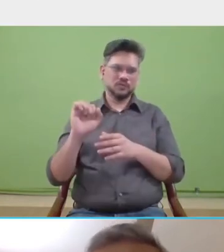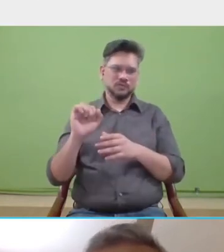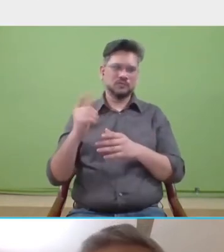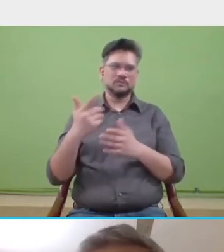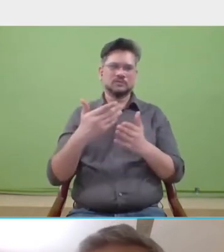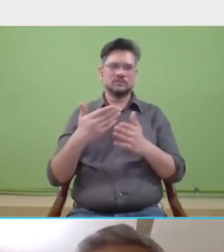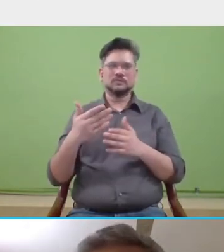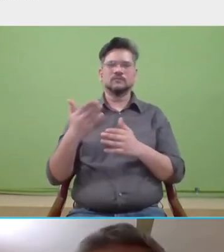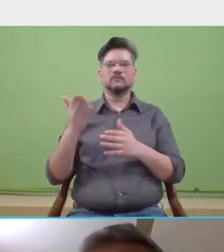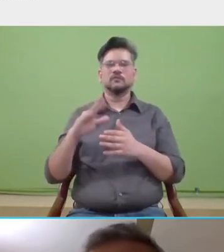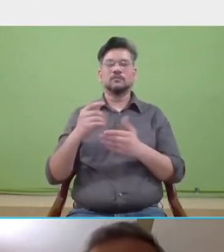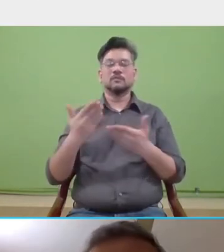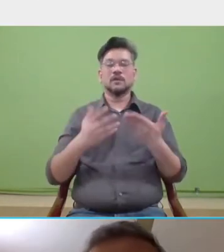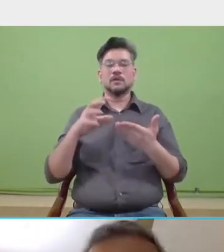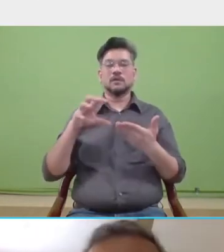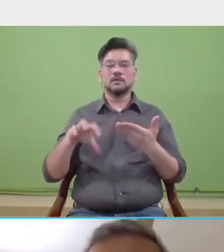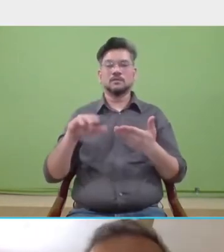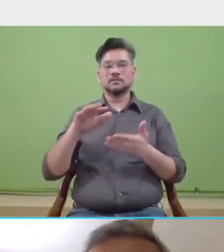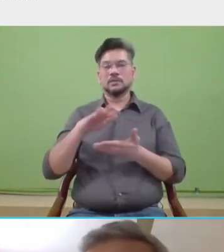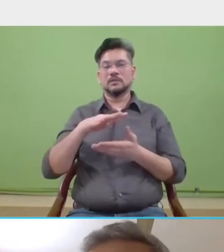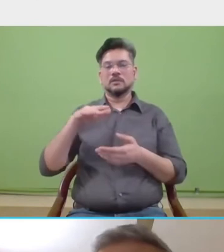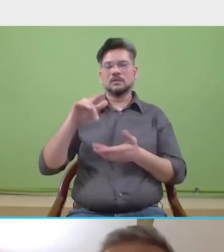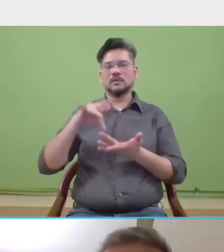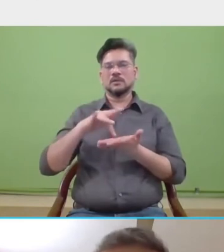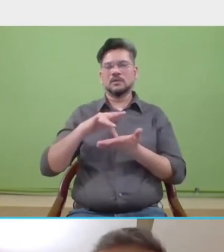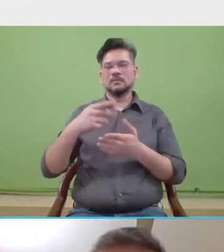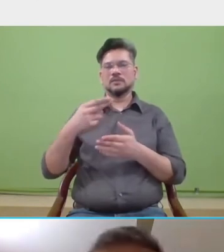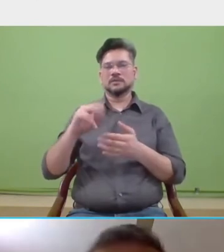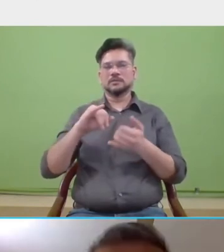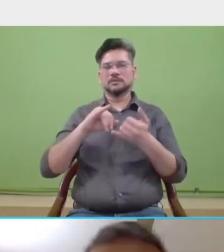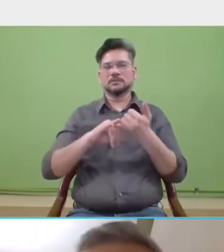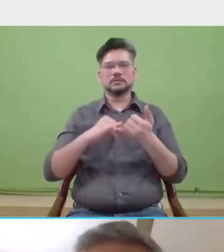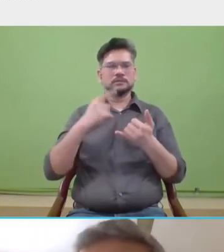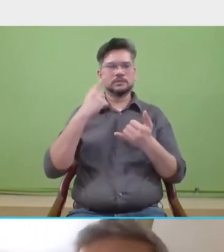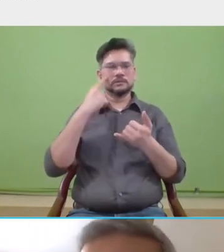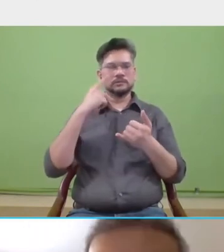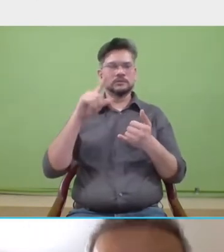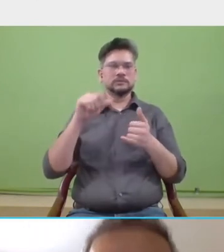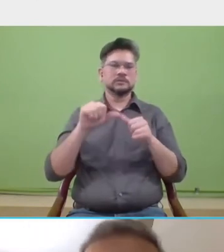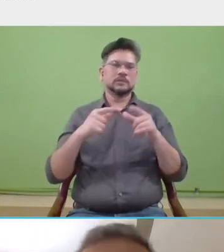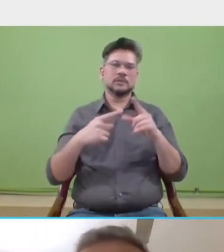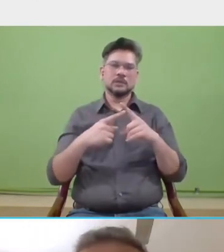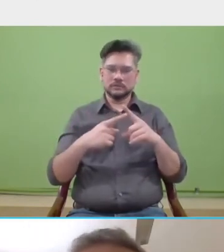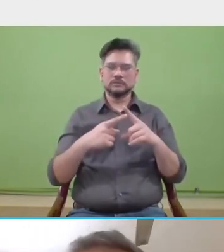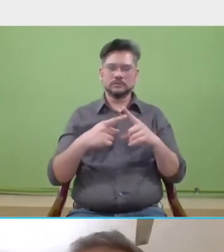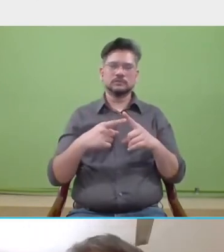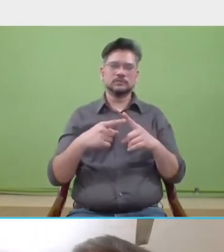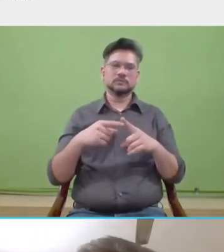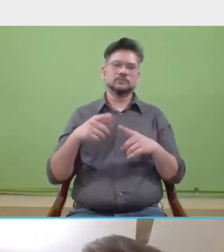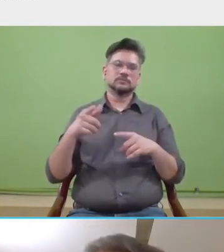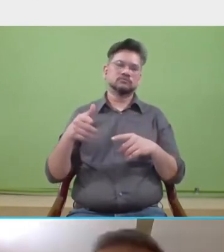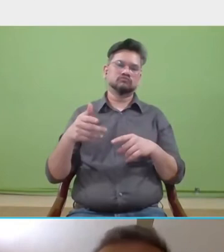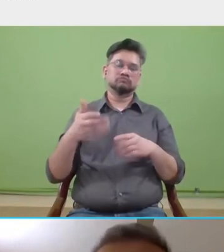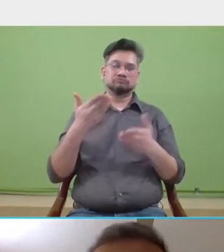silet in bangladesh and sileti you might know now i think it's kind of established they have been demanding